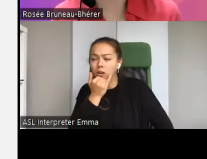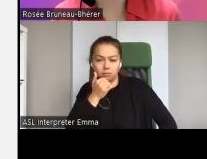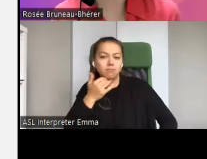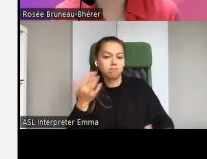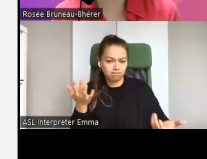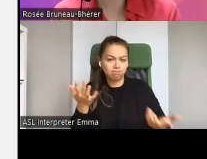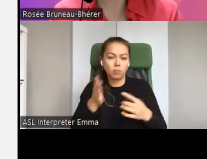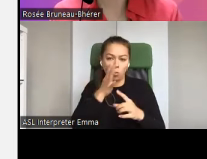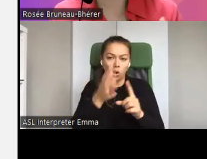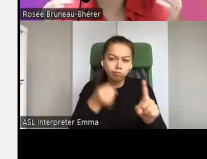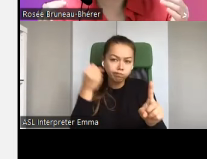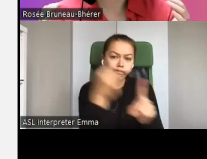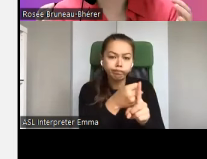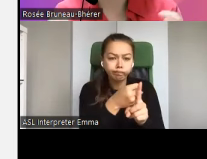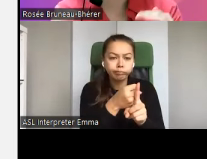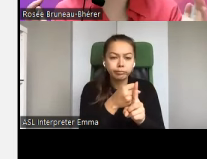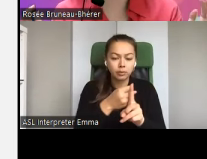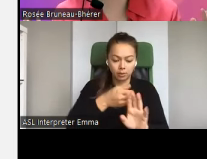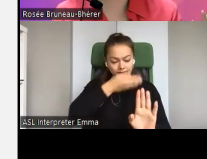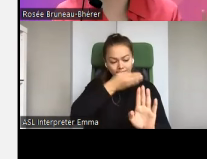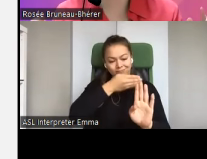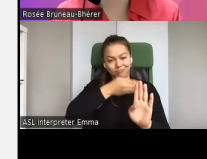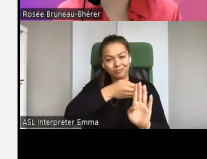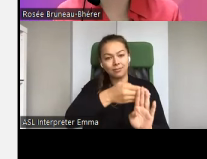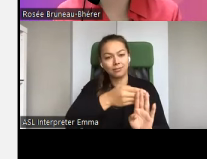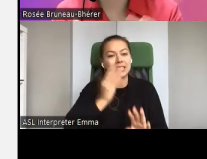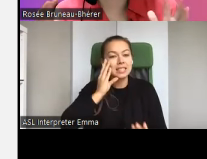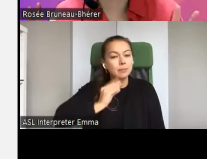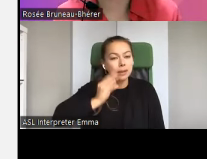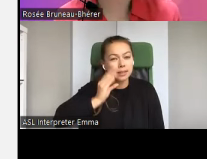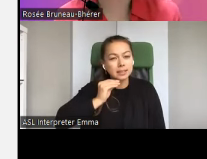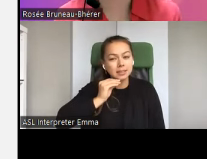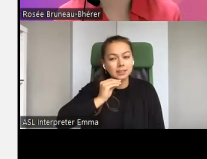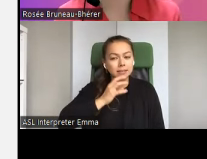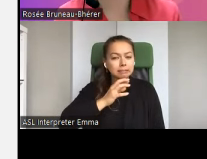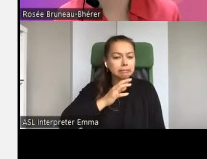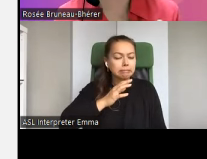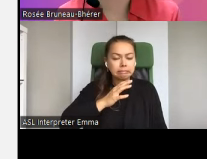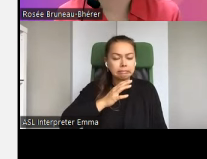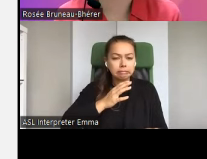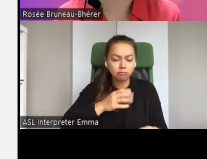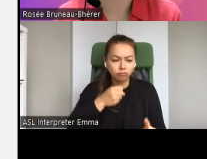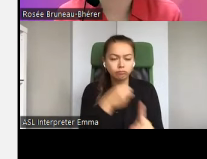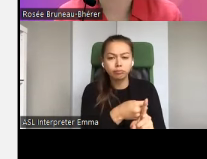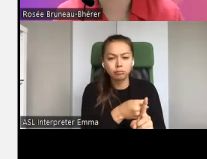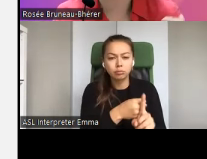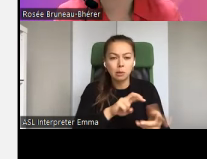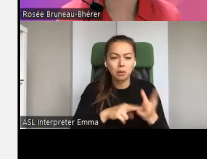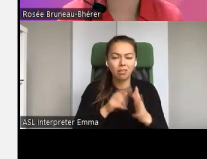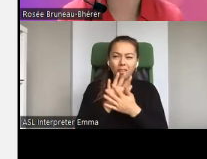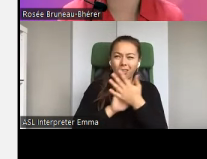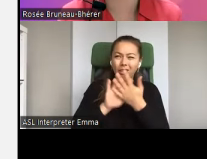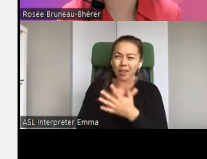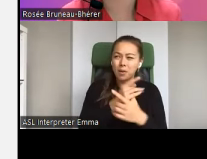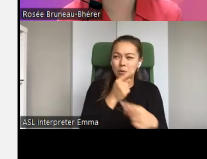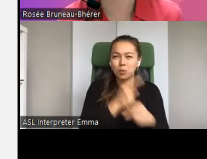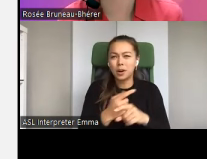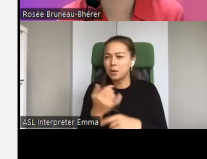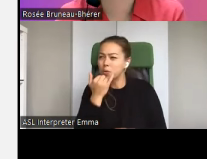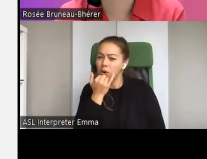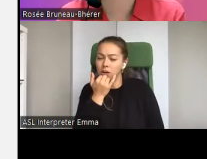development. So we really see that we have a child who might not have reached his intellectual potential who, because of